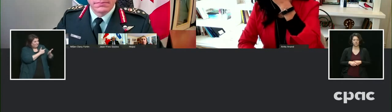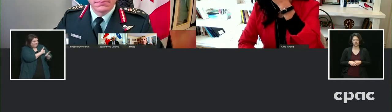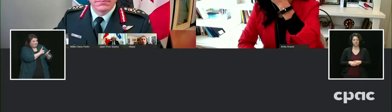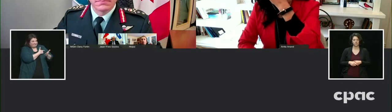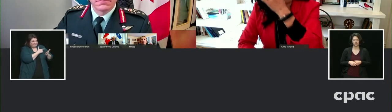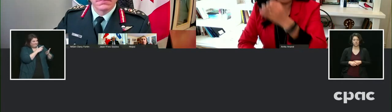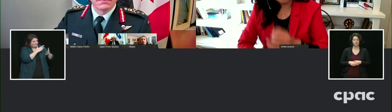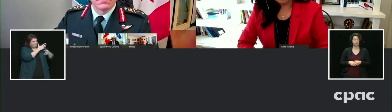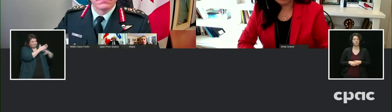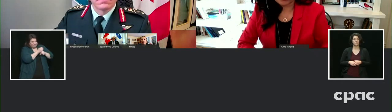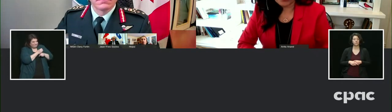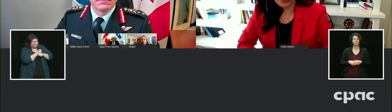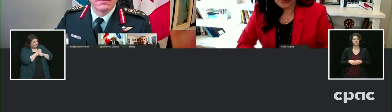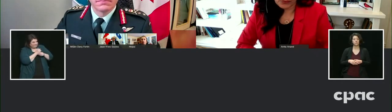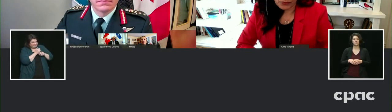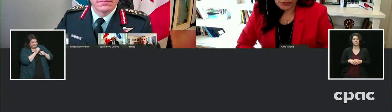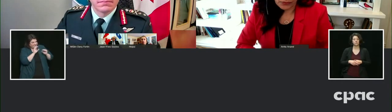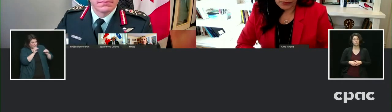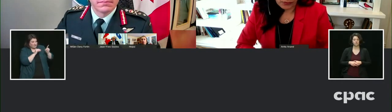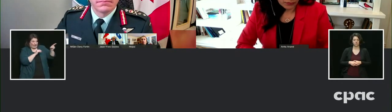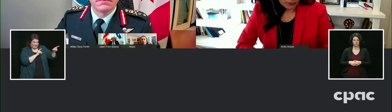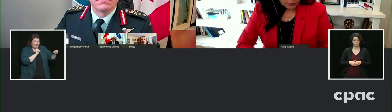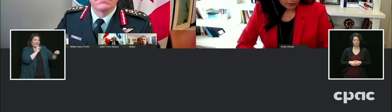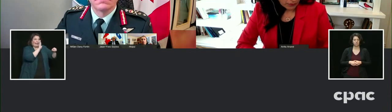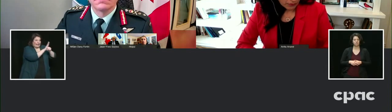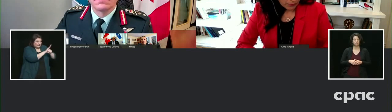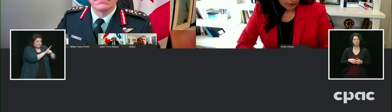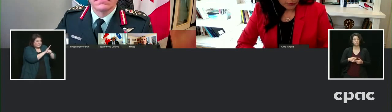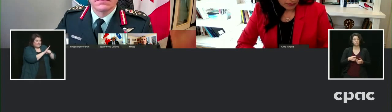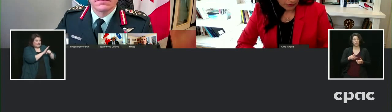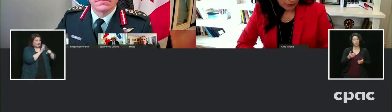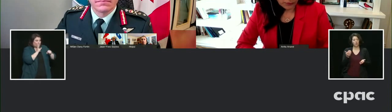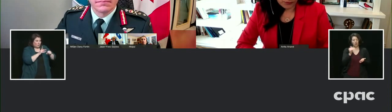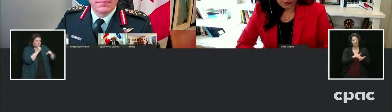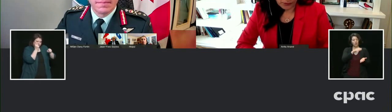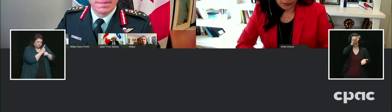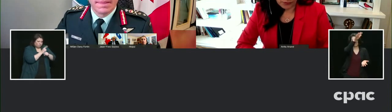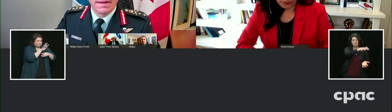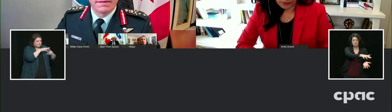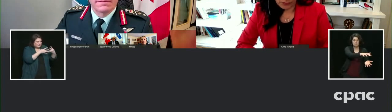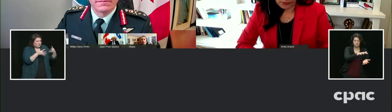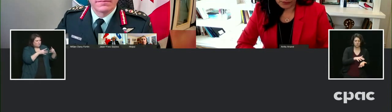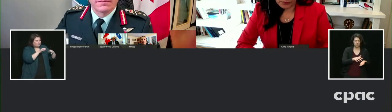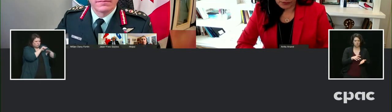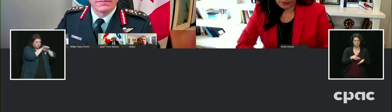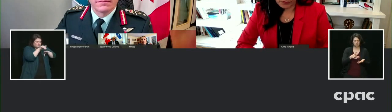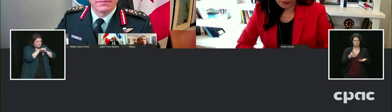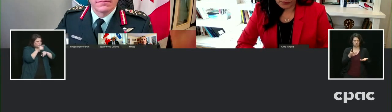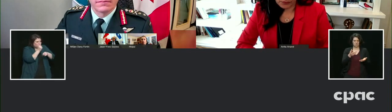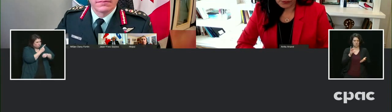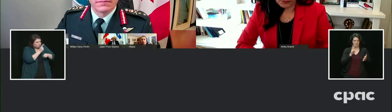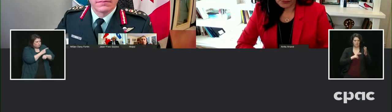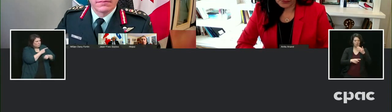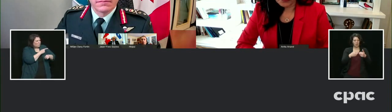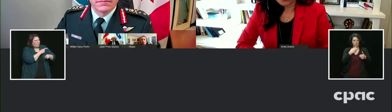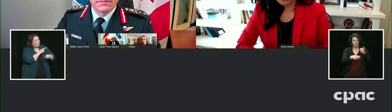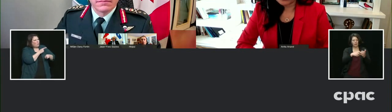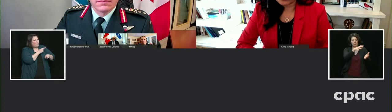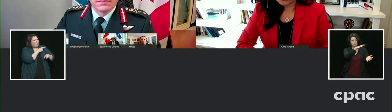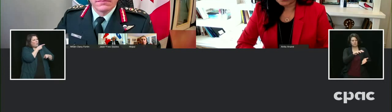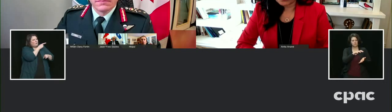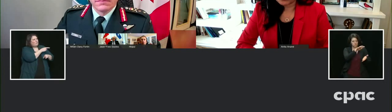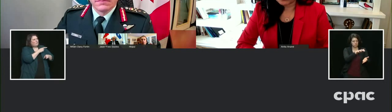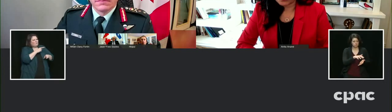made any guarantees that we won't be seeing any further reductions in their supply? Are there other options